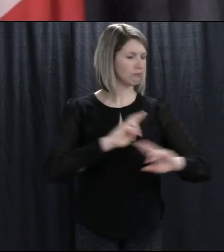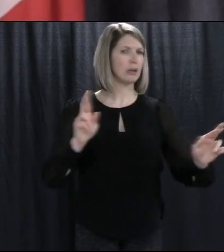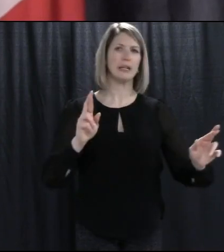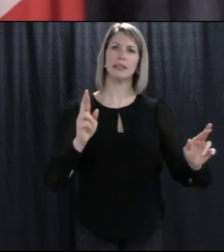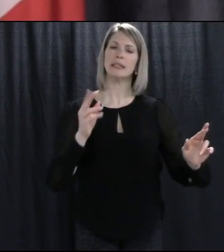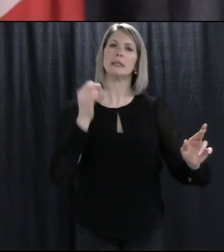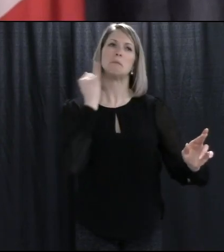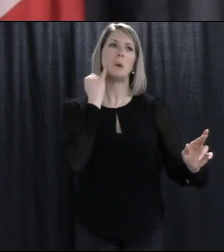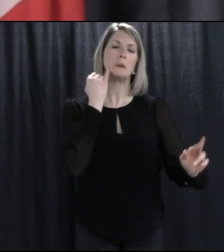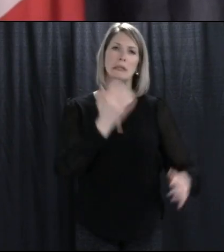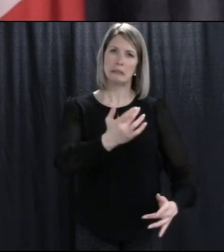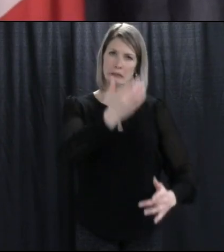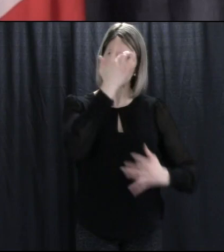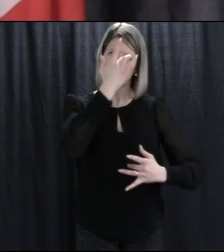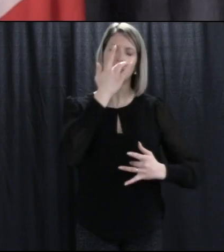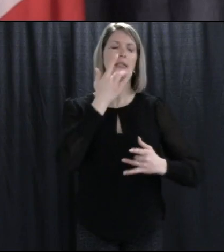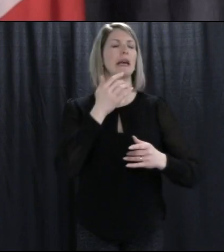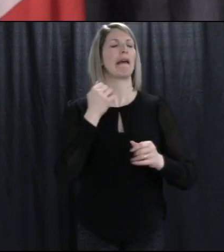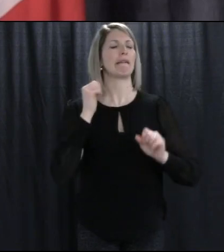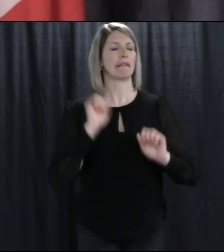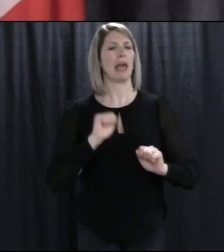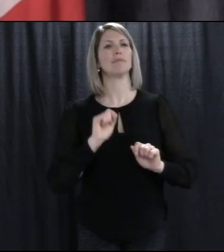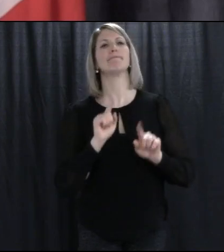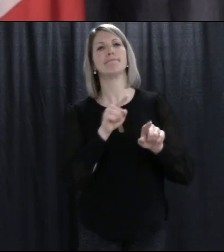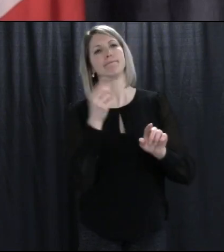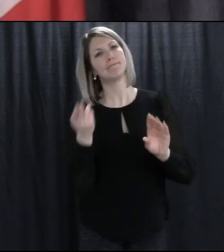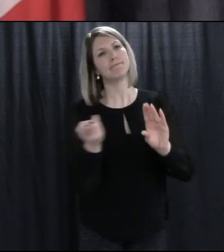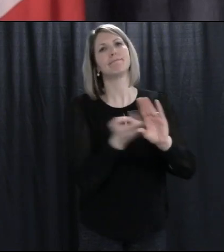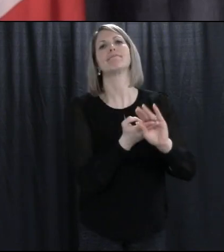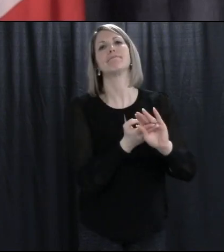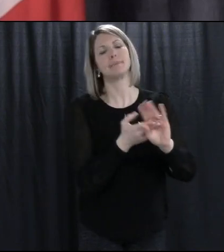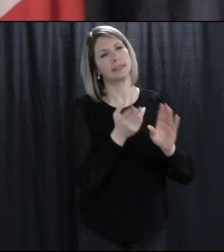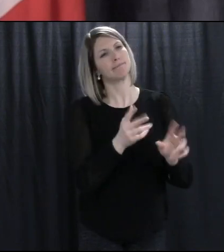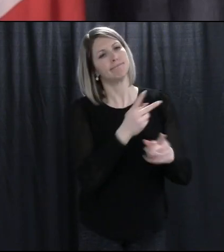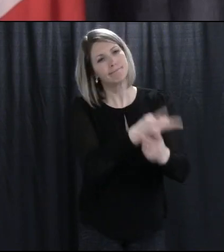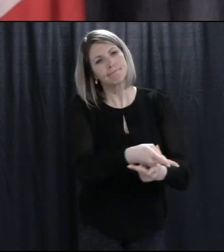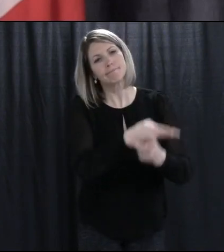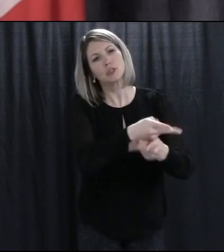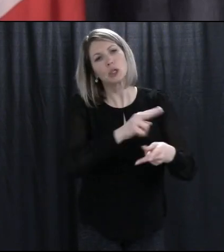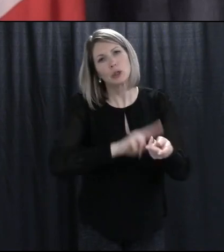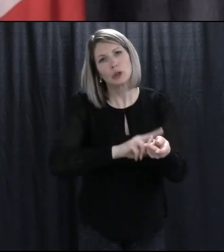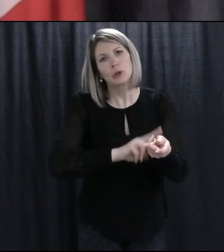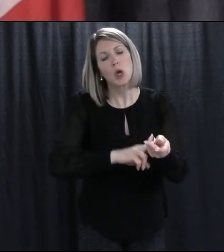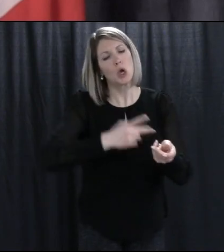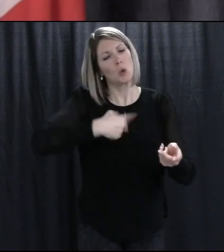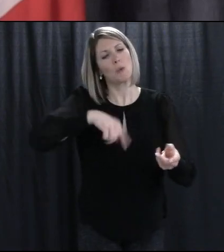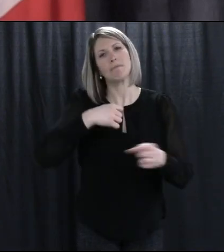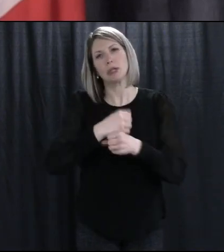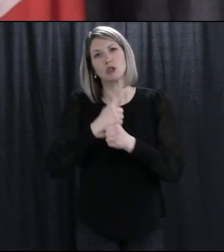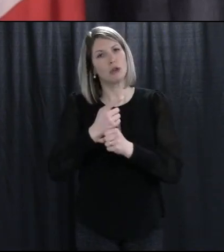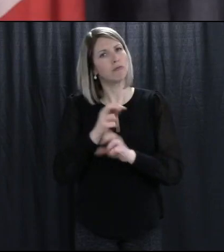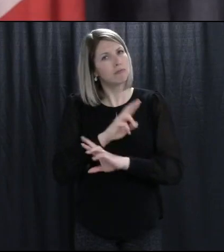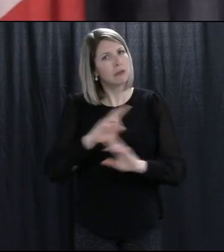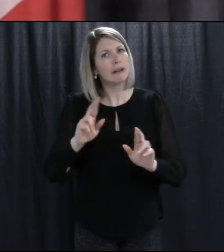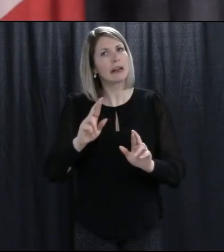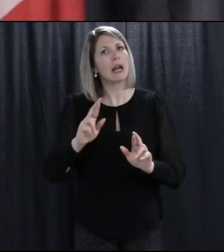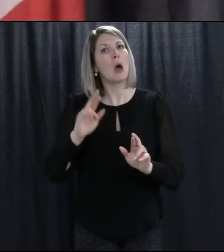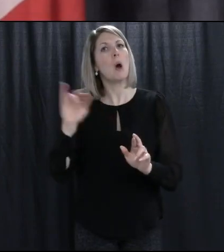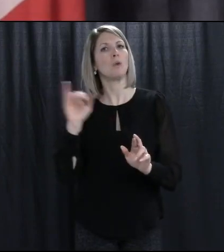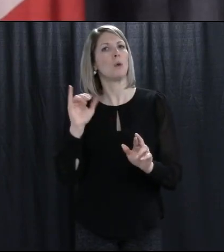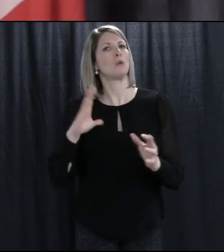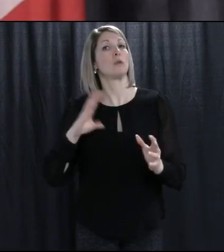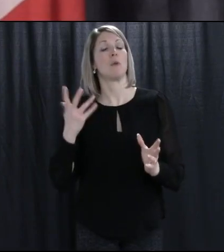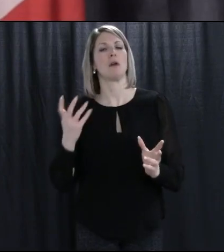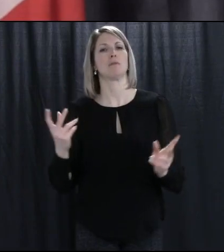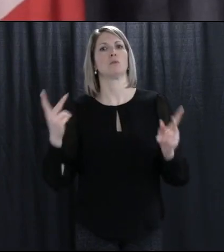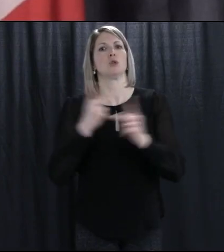pressures. This is another tool in our toolbox to ensure that we all do our part to support flattening the